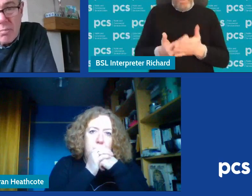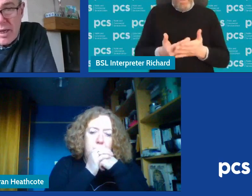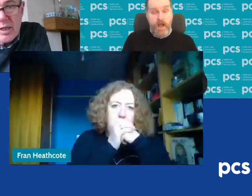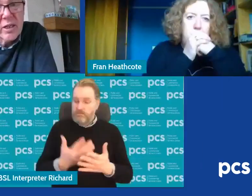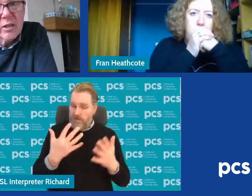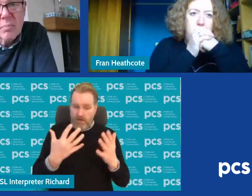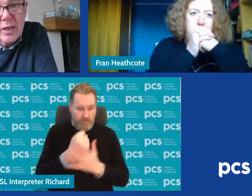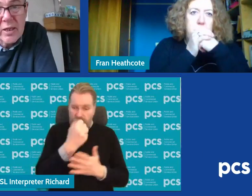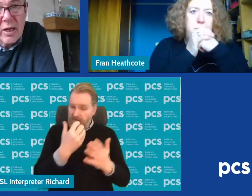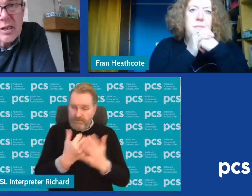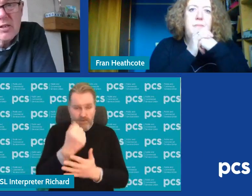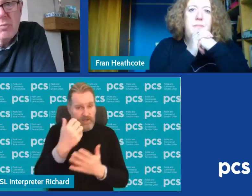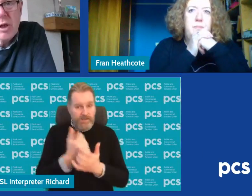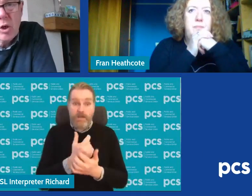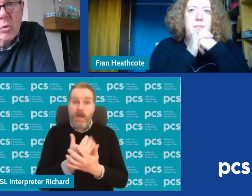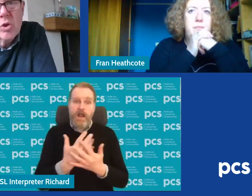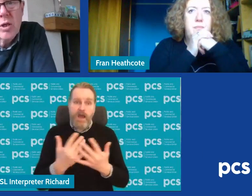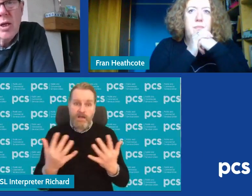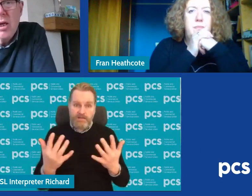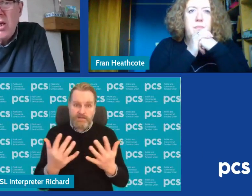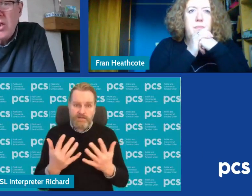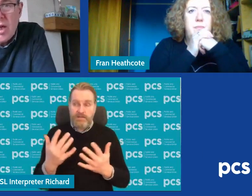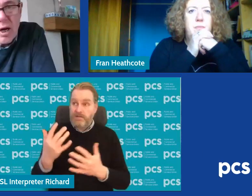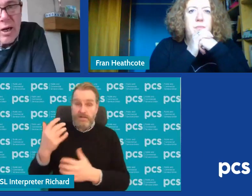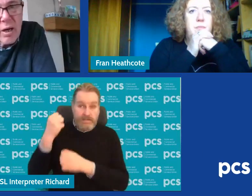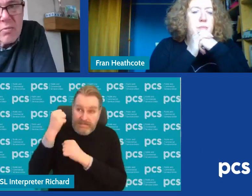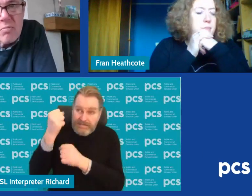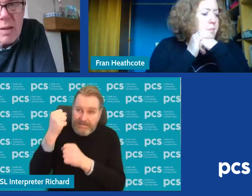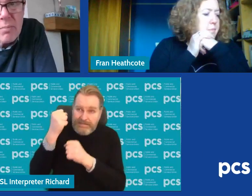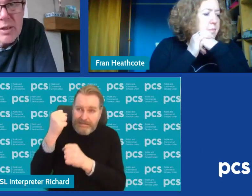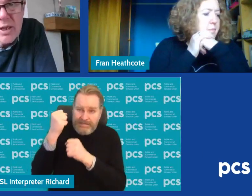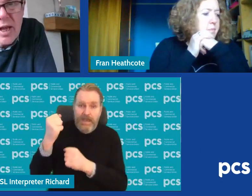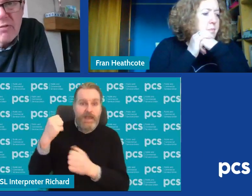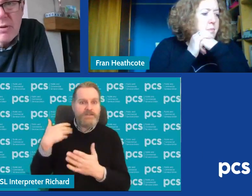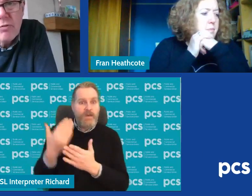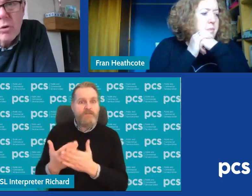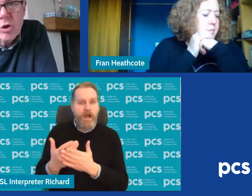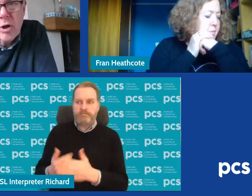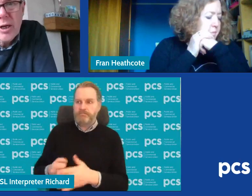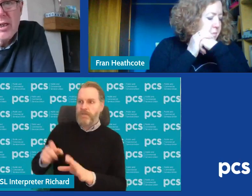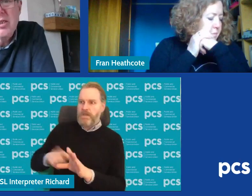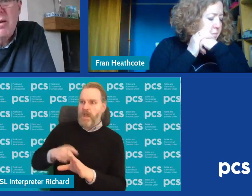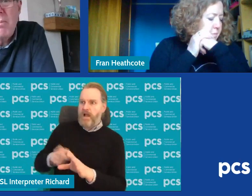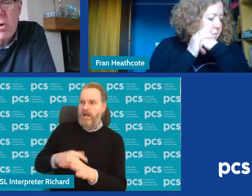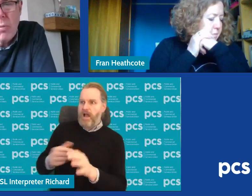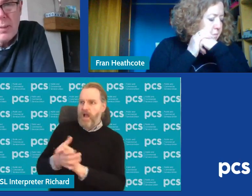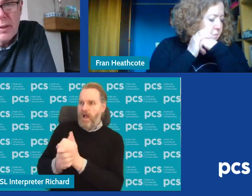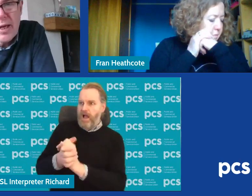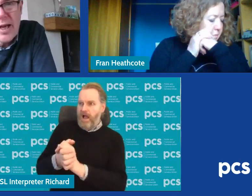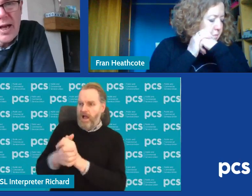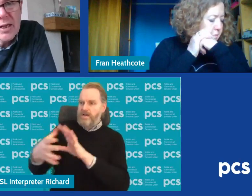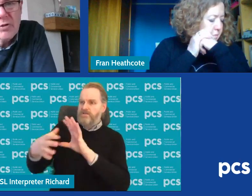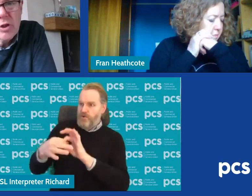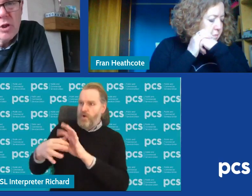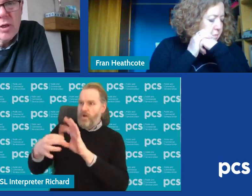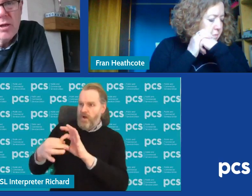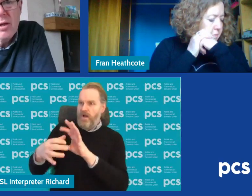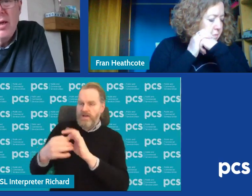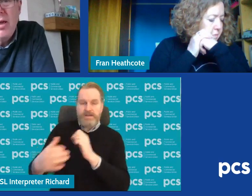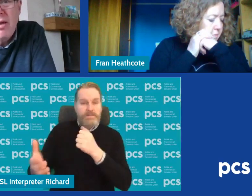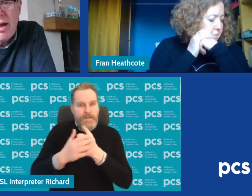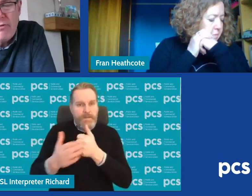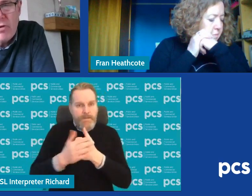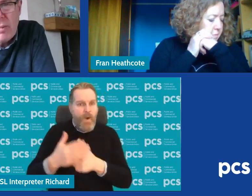been amazing. The picket lines have been huge. Younger members than ever before joining us, more people getting active in the